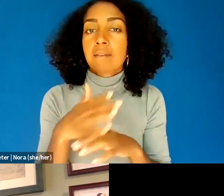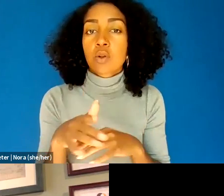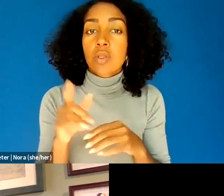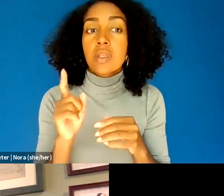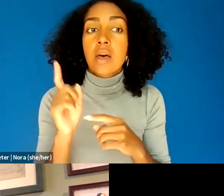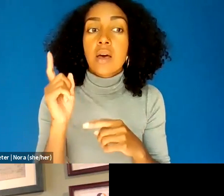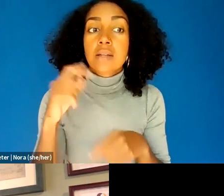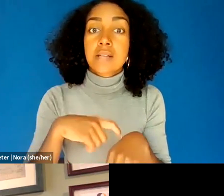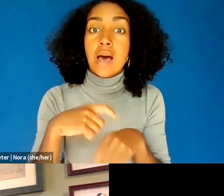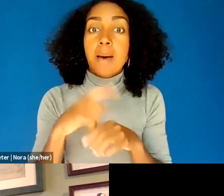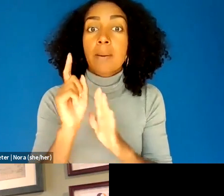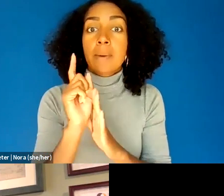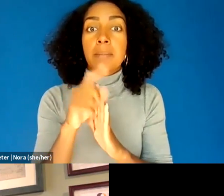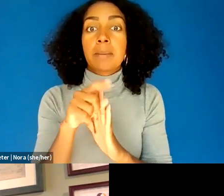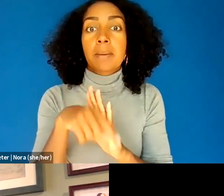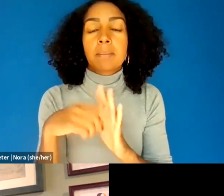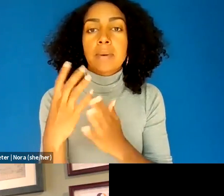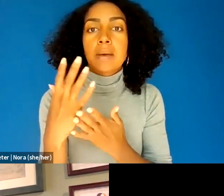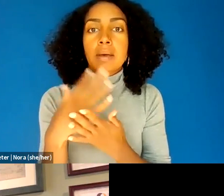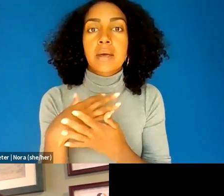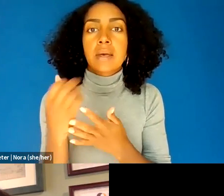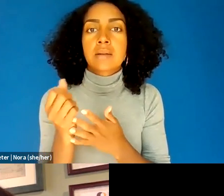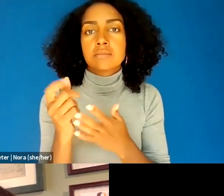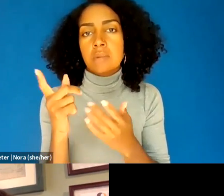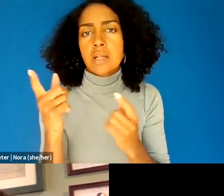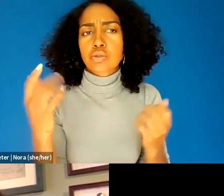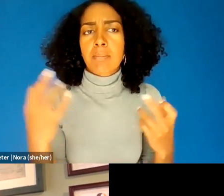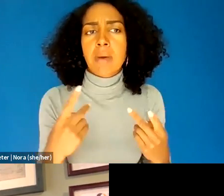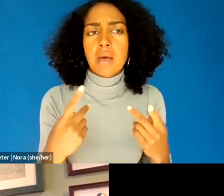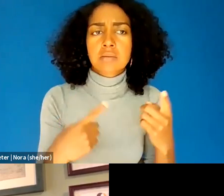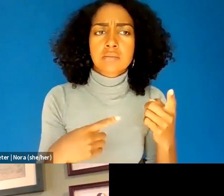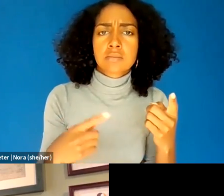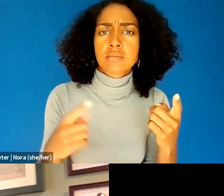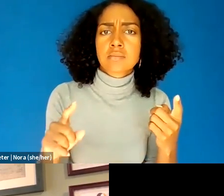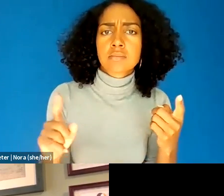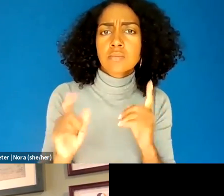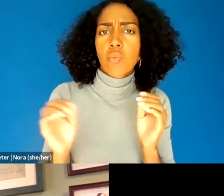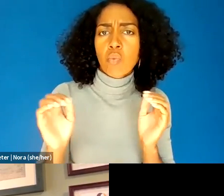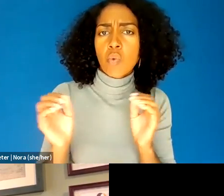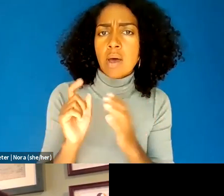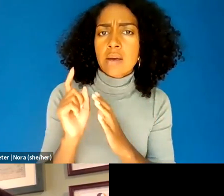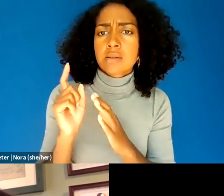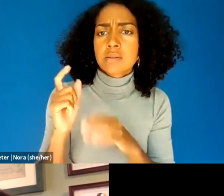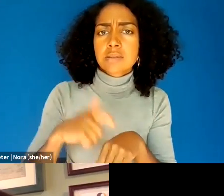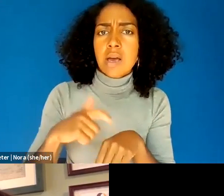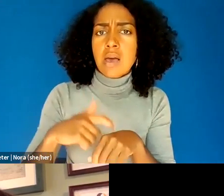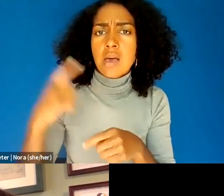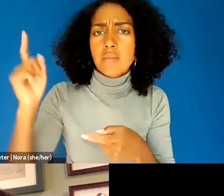come back. But there was no countdown option here. I saw one pop up on my screen. I thought,